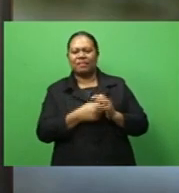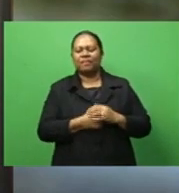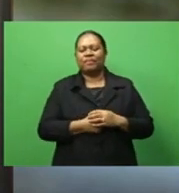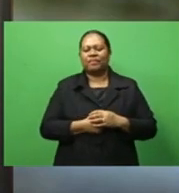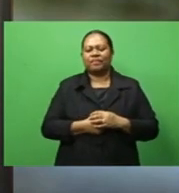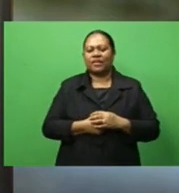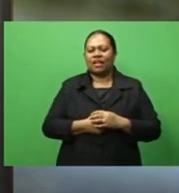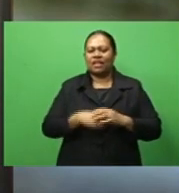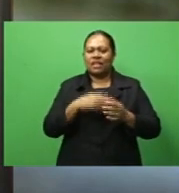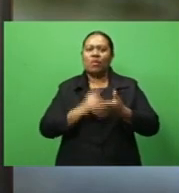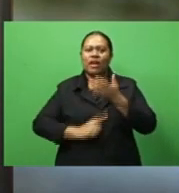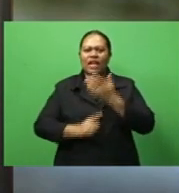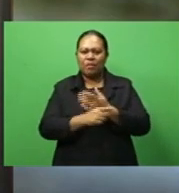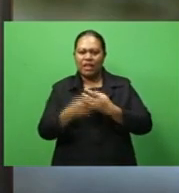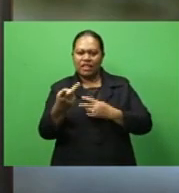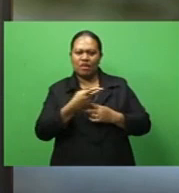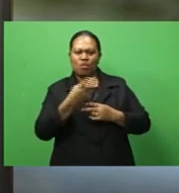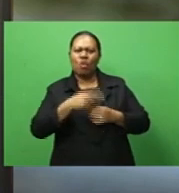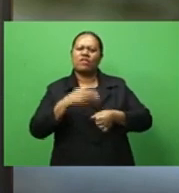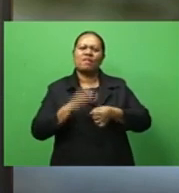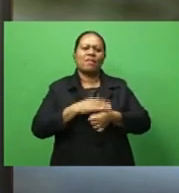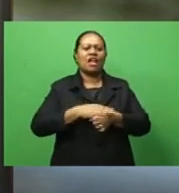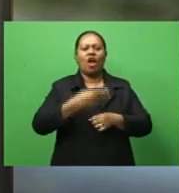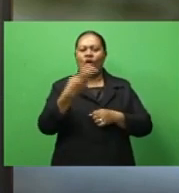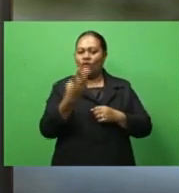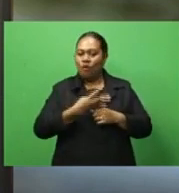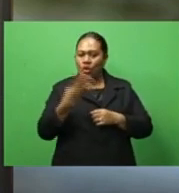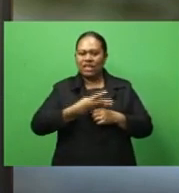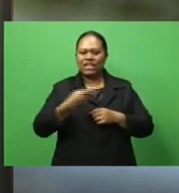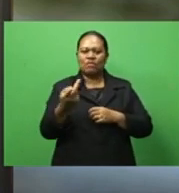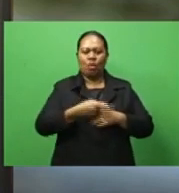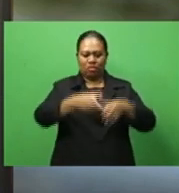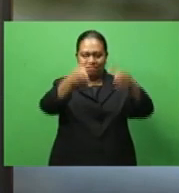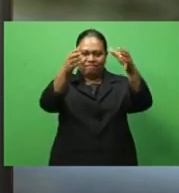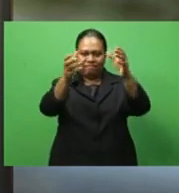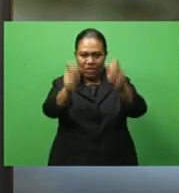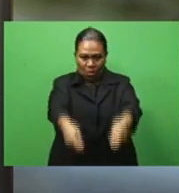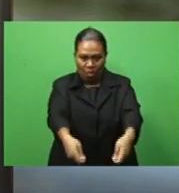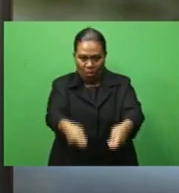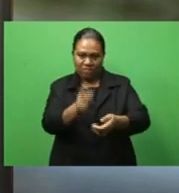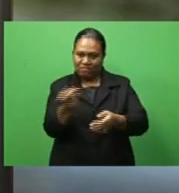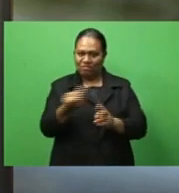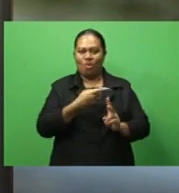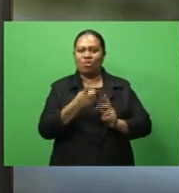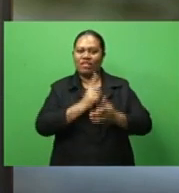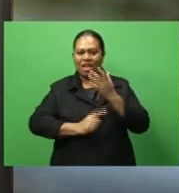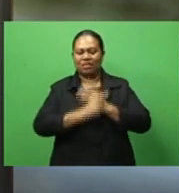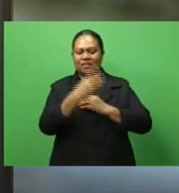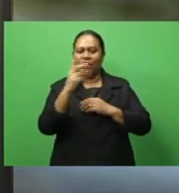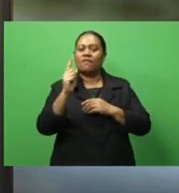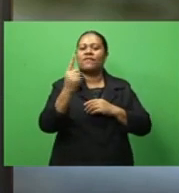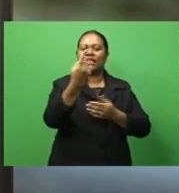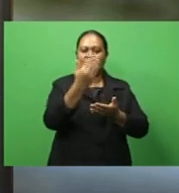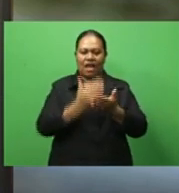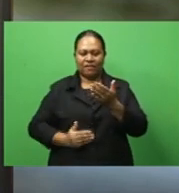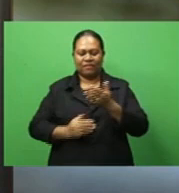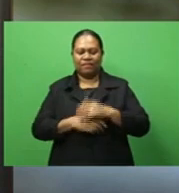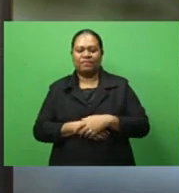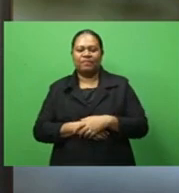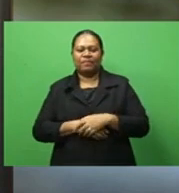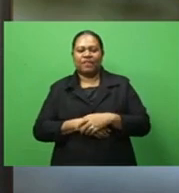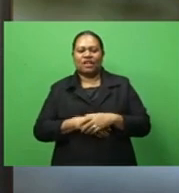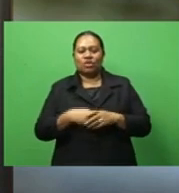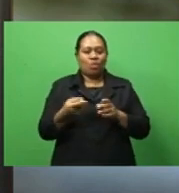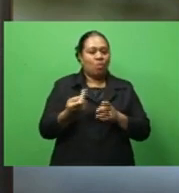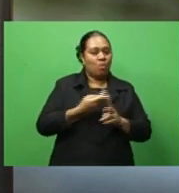Knights crossing the line in the first half of the 14-all draw. The epic match was forced into golden point. However, neither